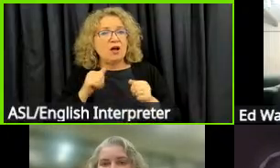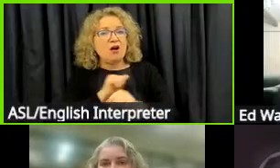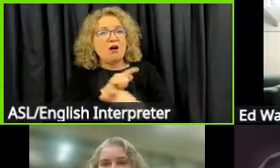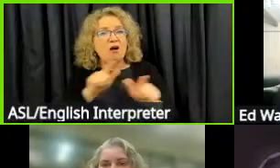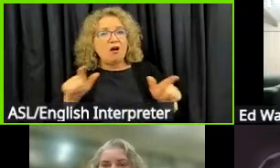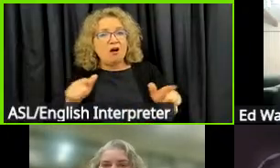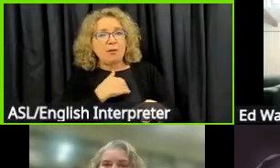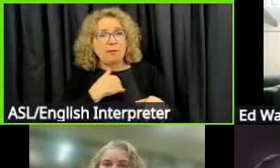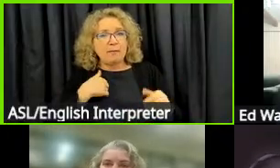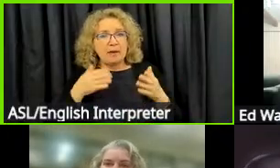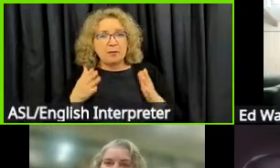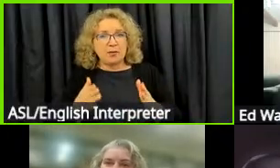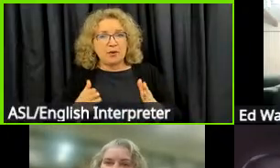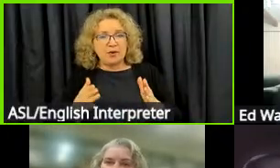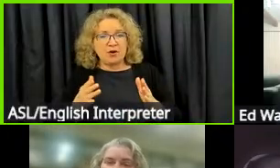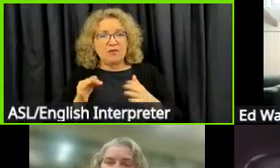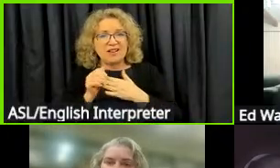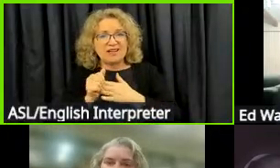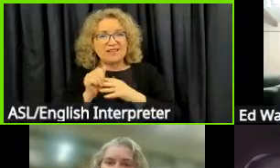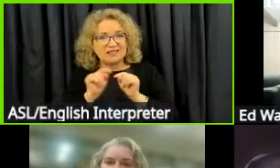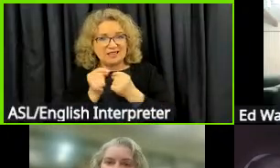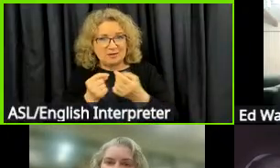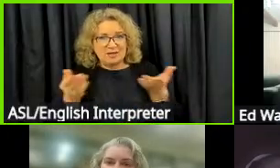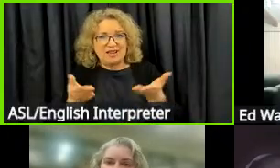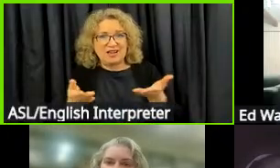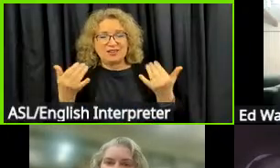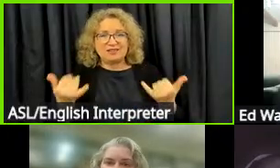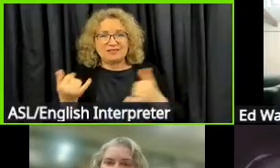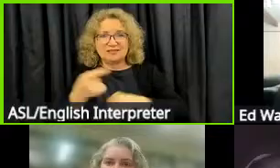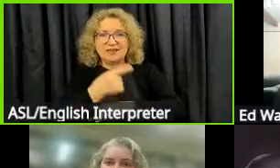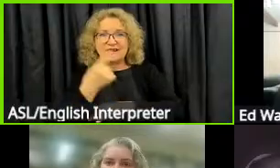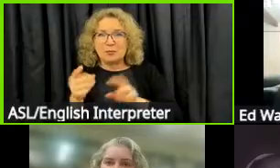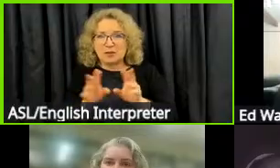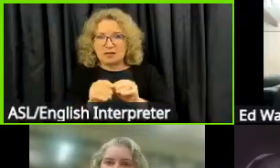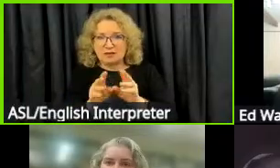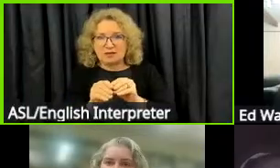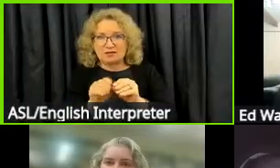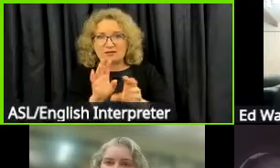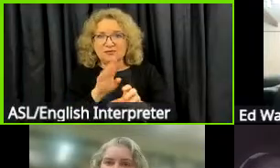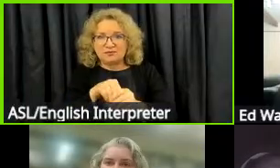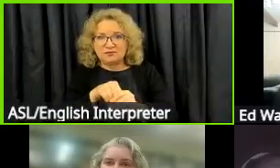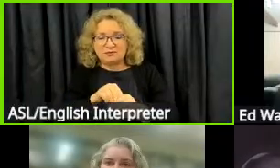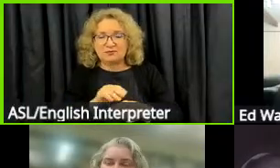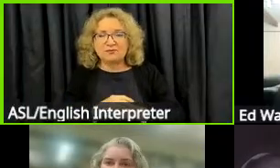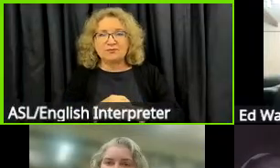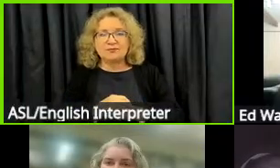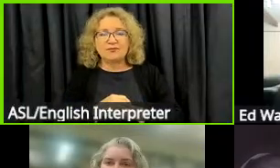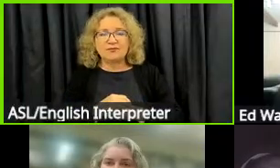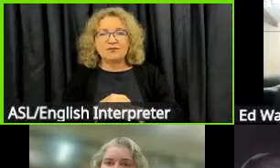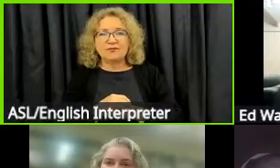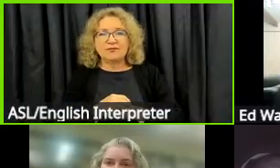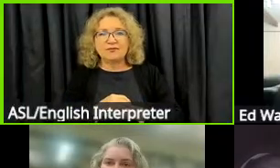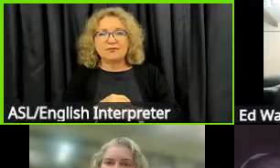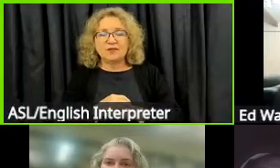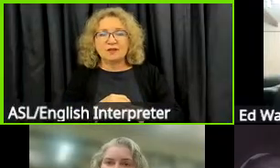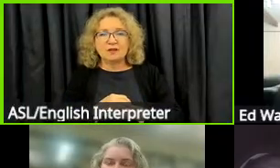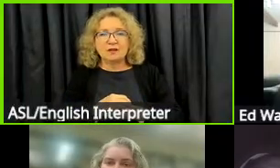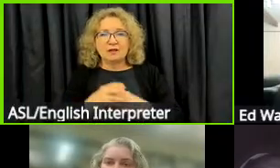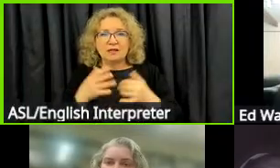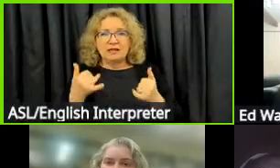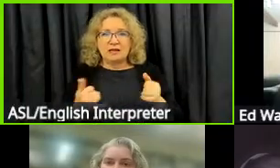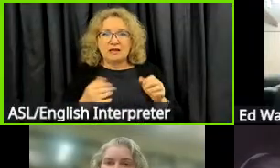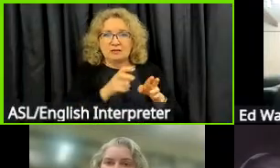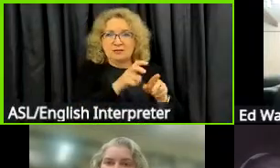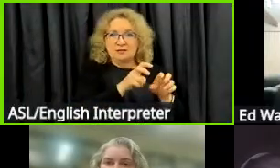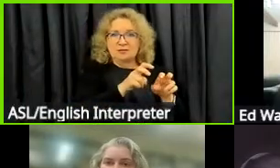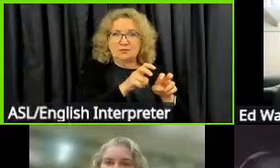our leadership team here with us. And as we kick off kind of this next transition into the last part